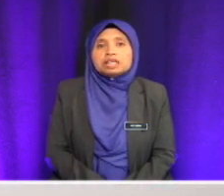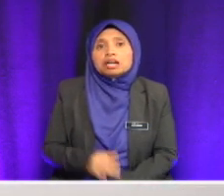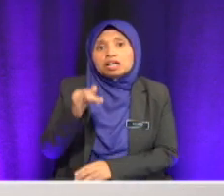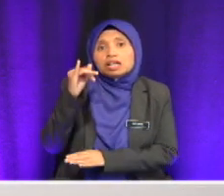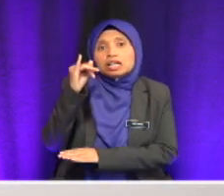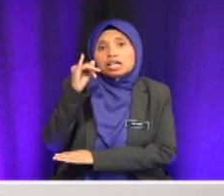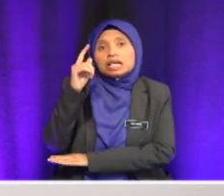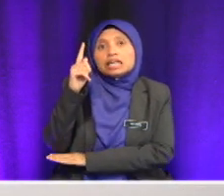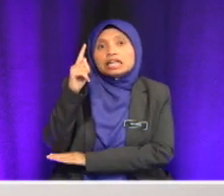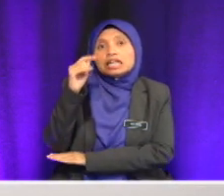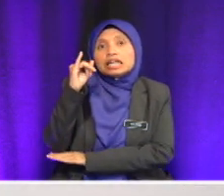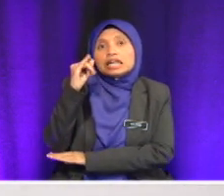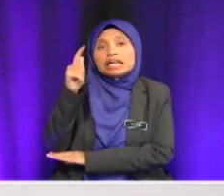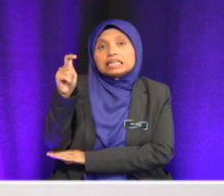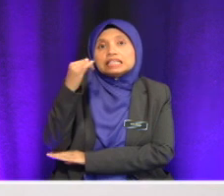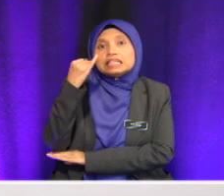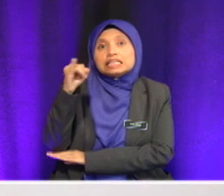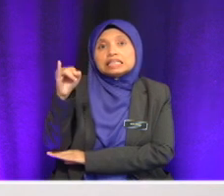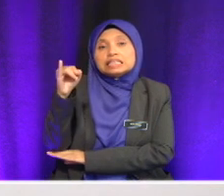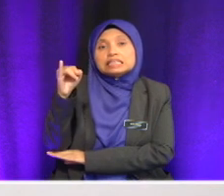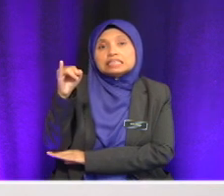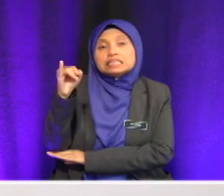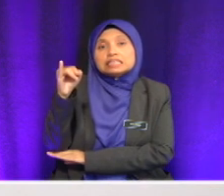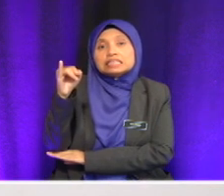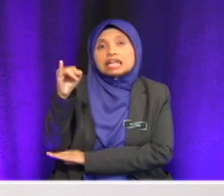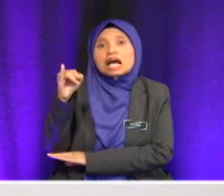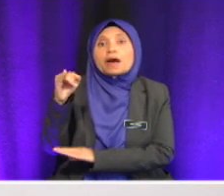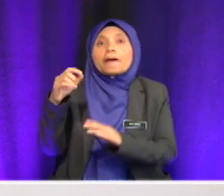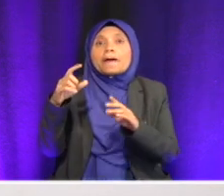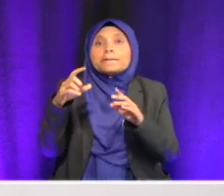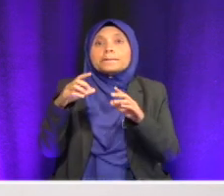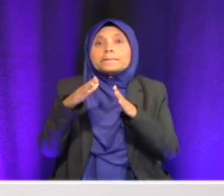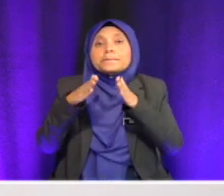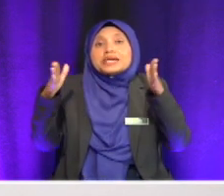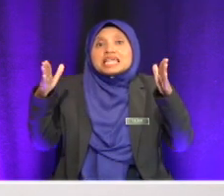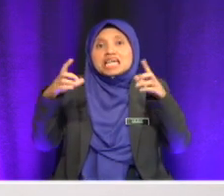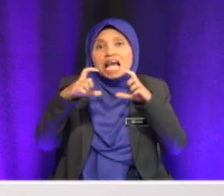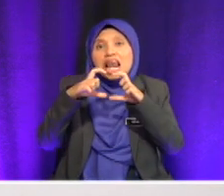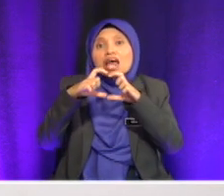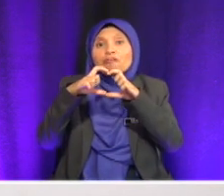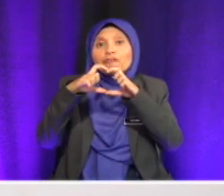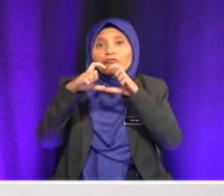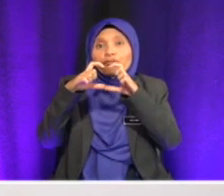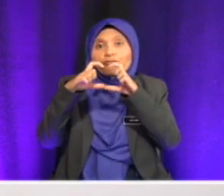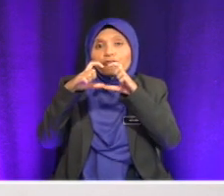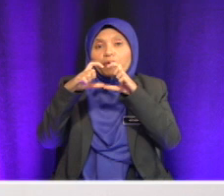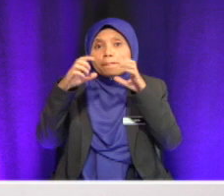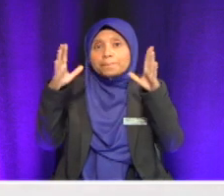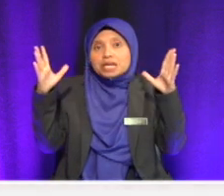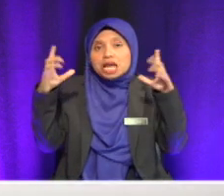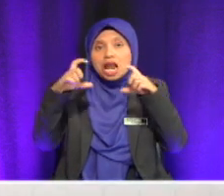It is in the text Big Love. Big love. Big love. So let's see. So where is the similar keyword?